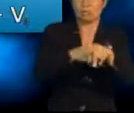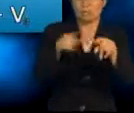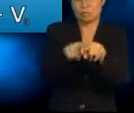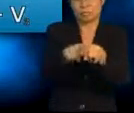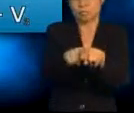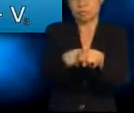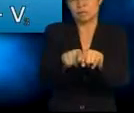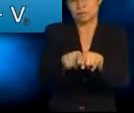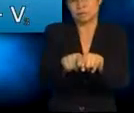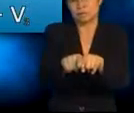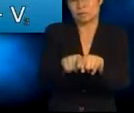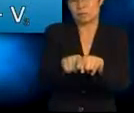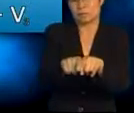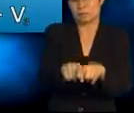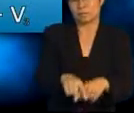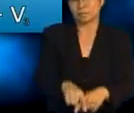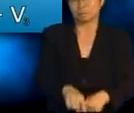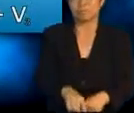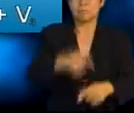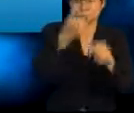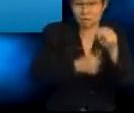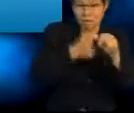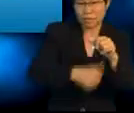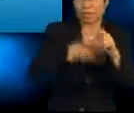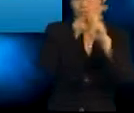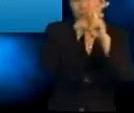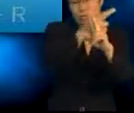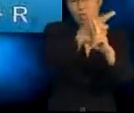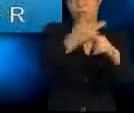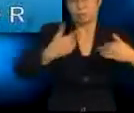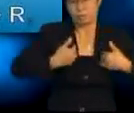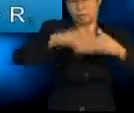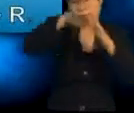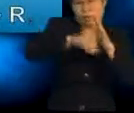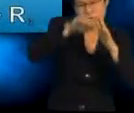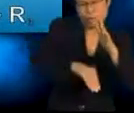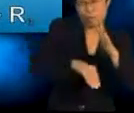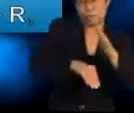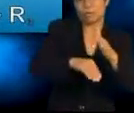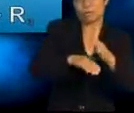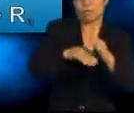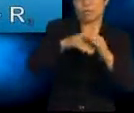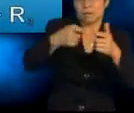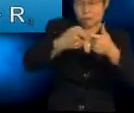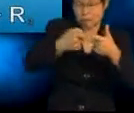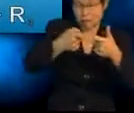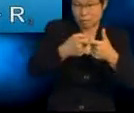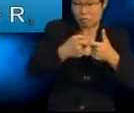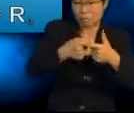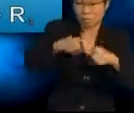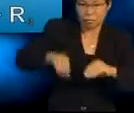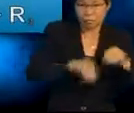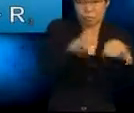potential difference across the whole circuit. Each resistor will reduce the current flow, and its